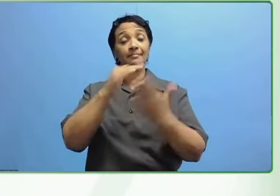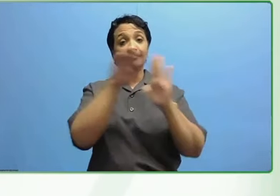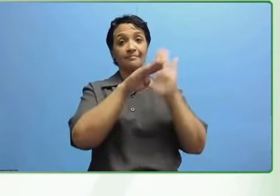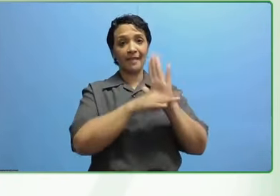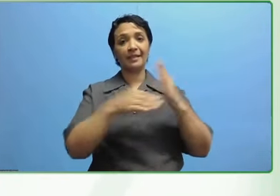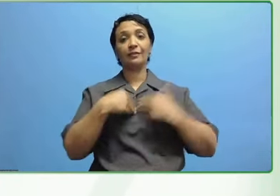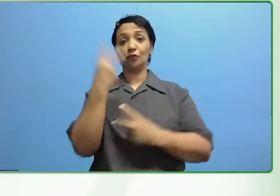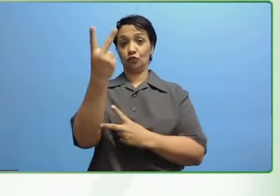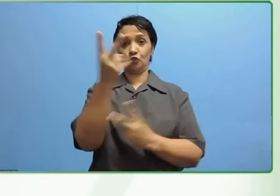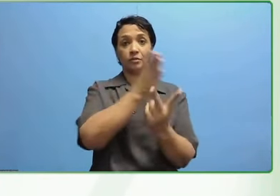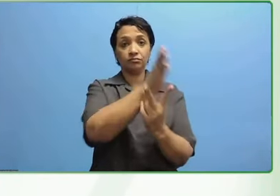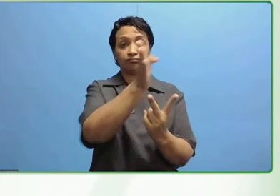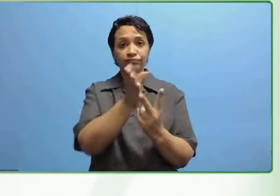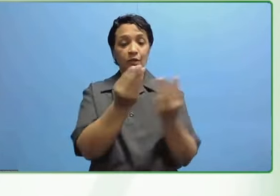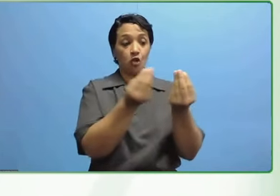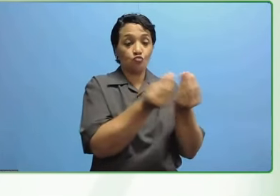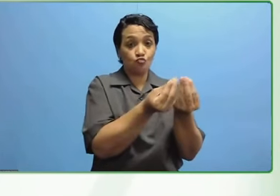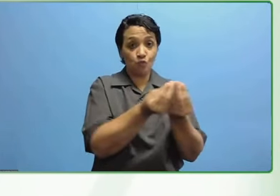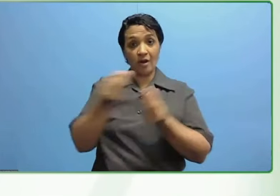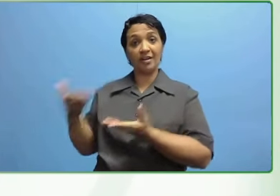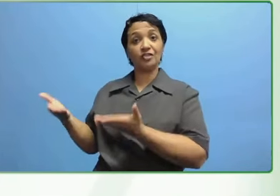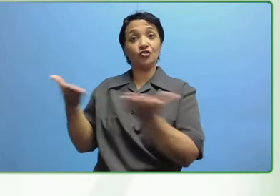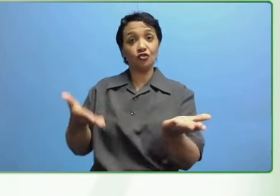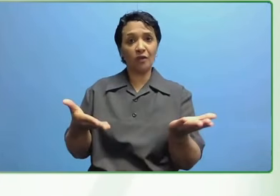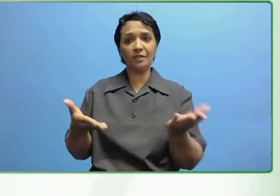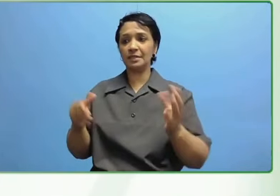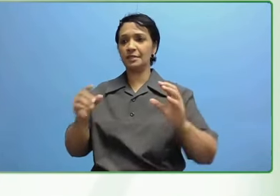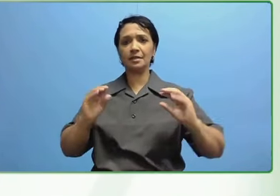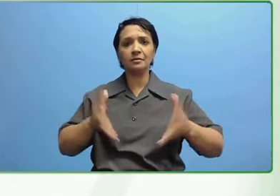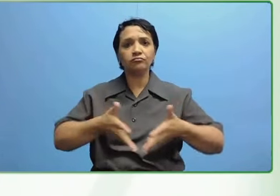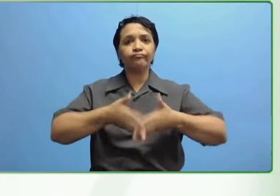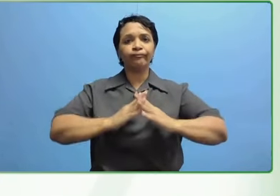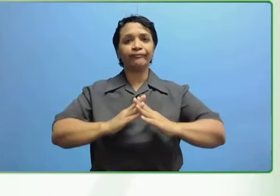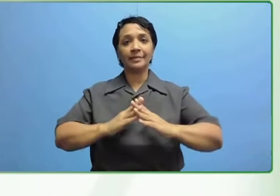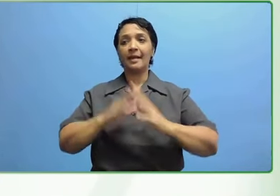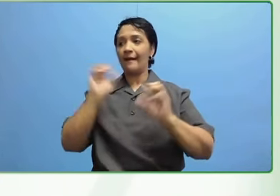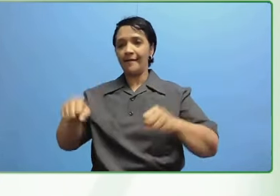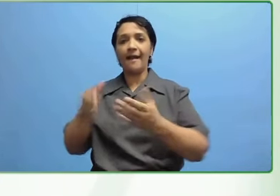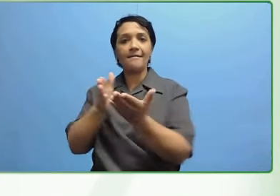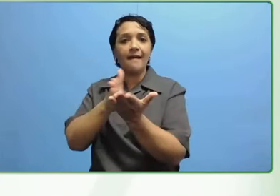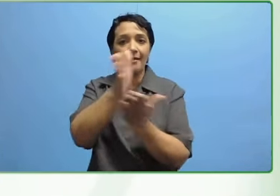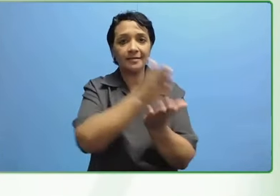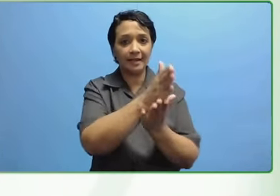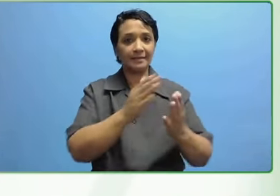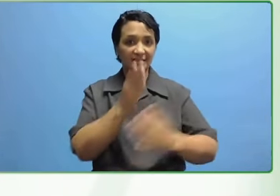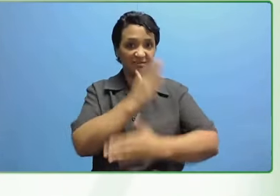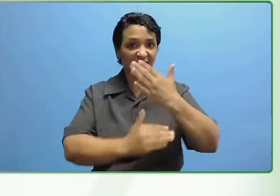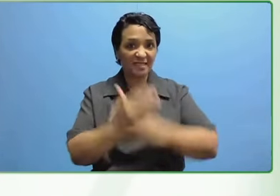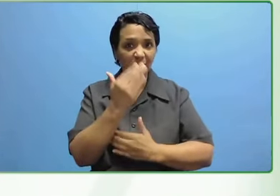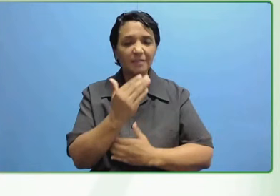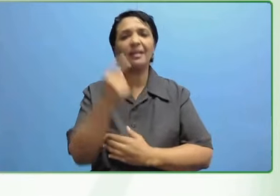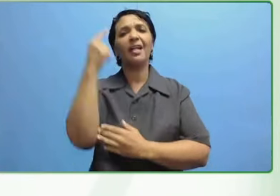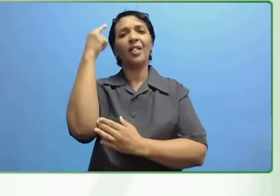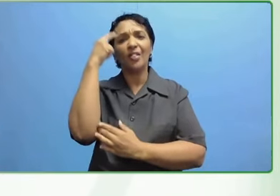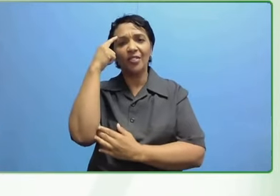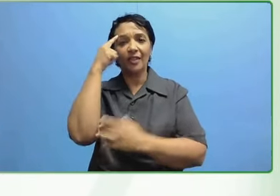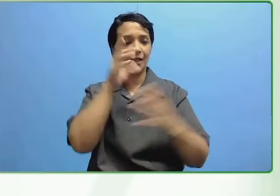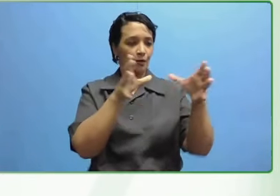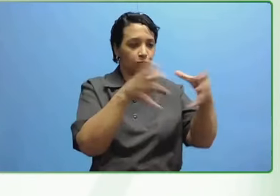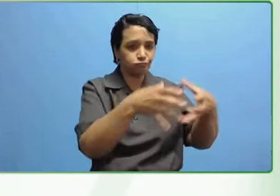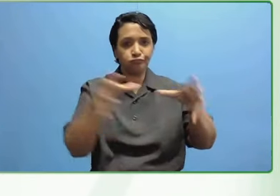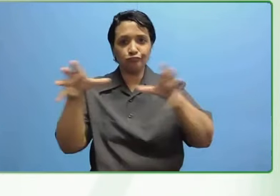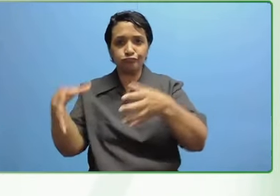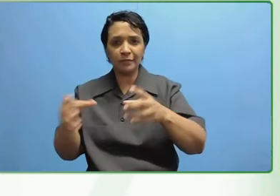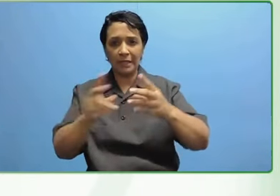requires that they are going to be accessible when they are placed in the market. All products, we're not talking about dedicated products, but really they all have